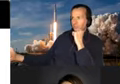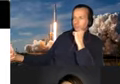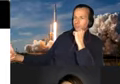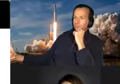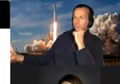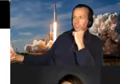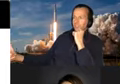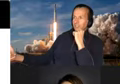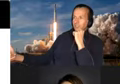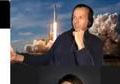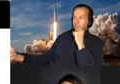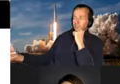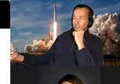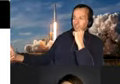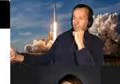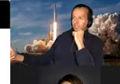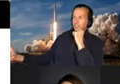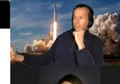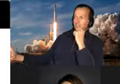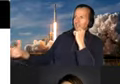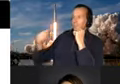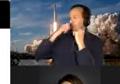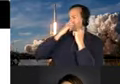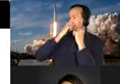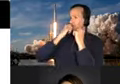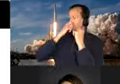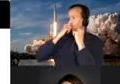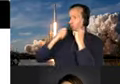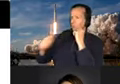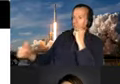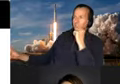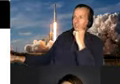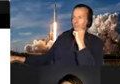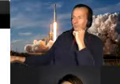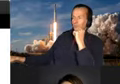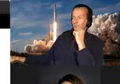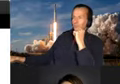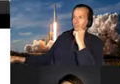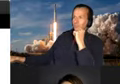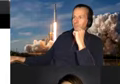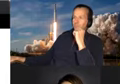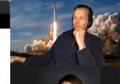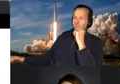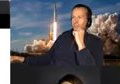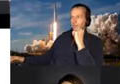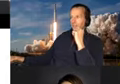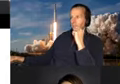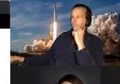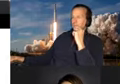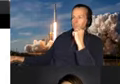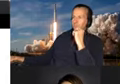interact with other children on a regular basis. Go to school, they do things that might be